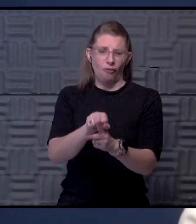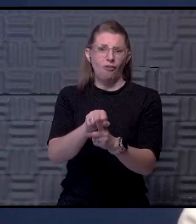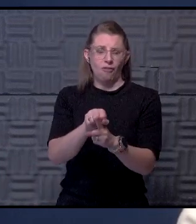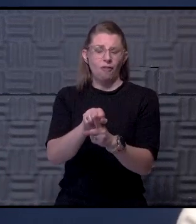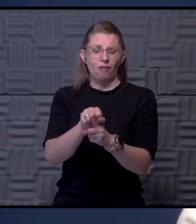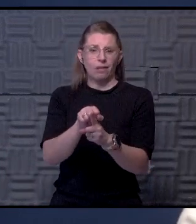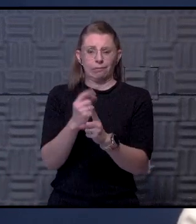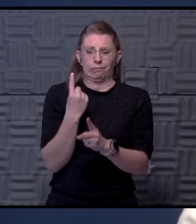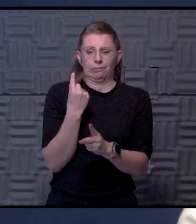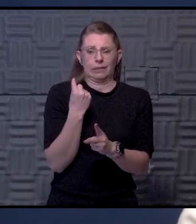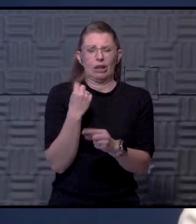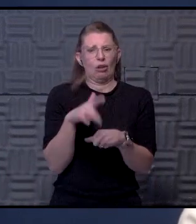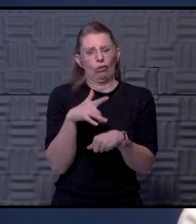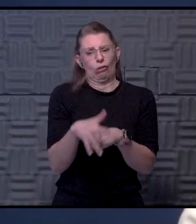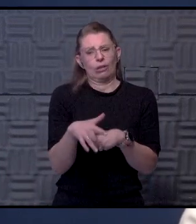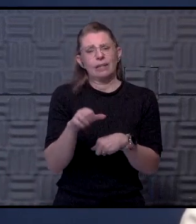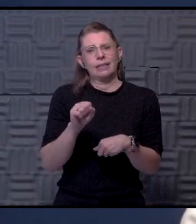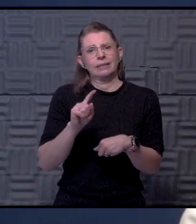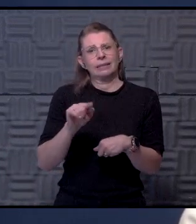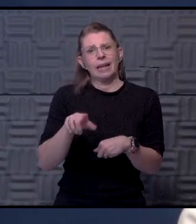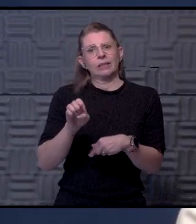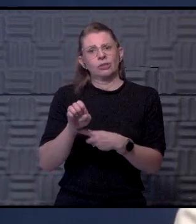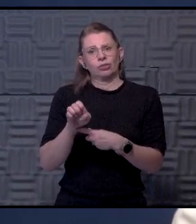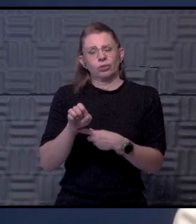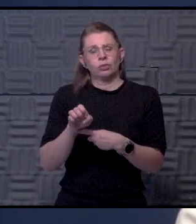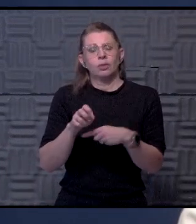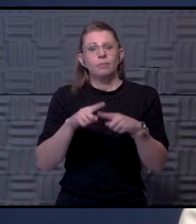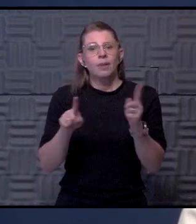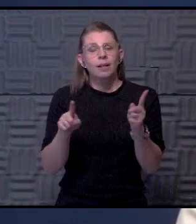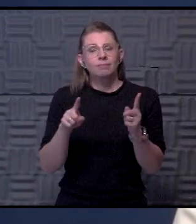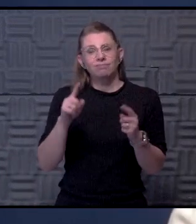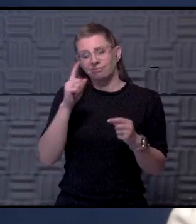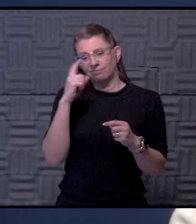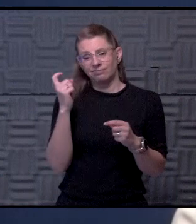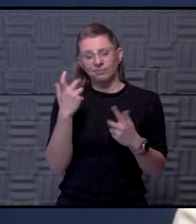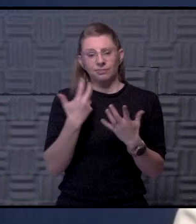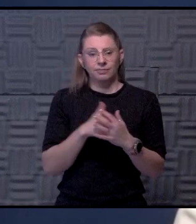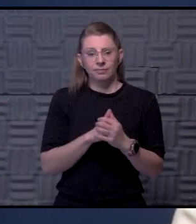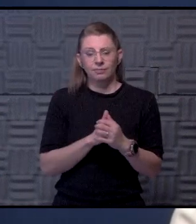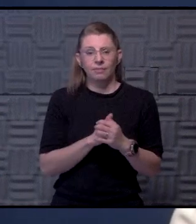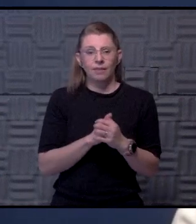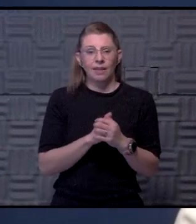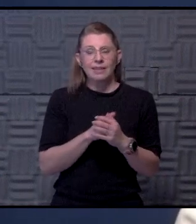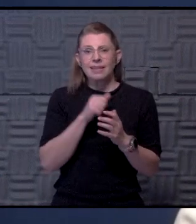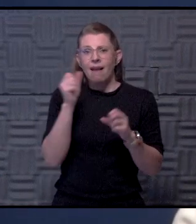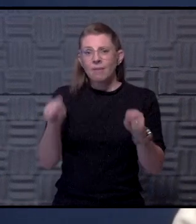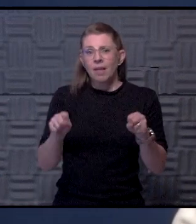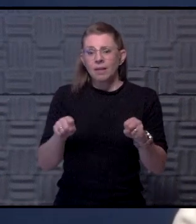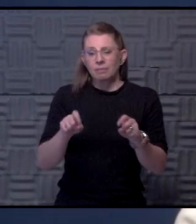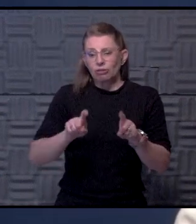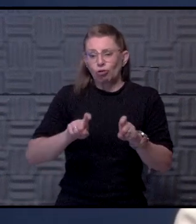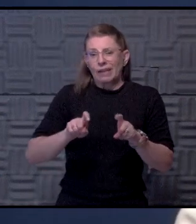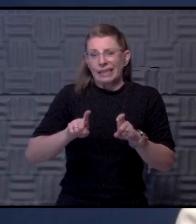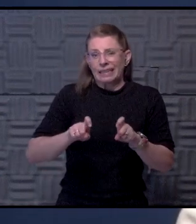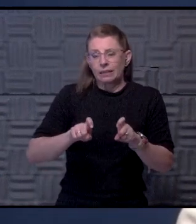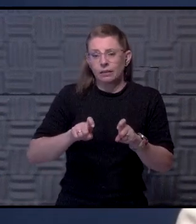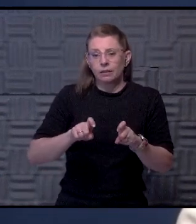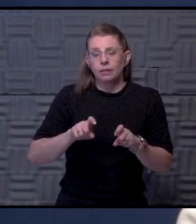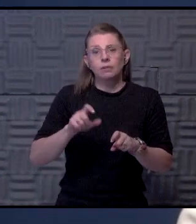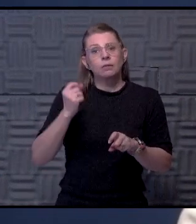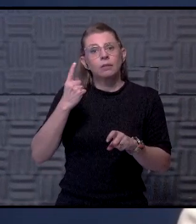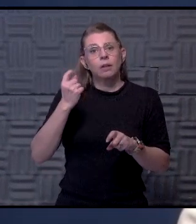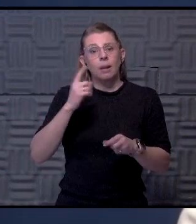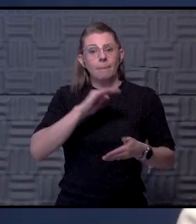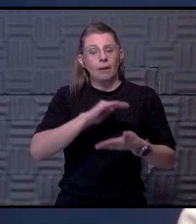year at a much earlier stage. But because of the lack of and the inability to get screening, there was a time when